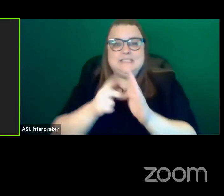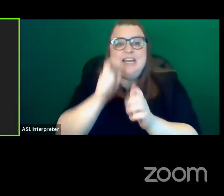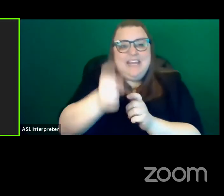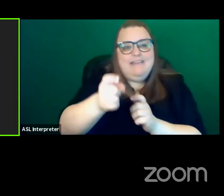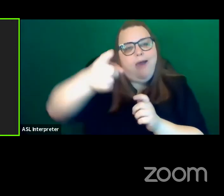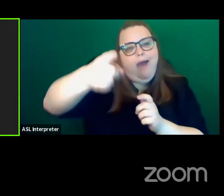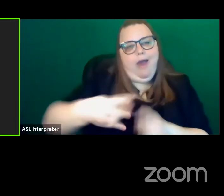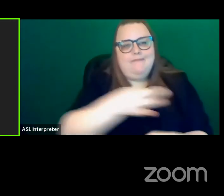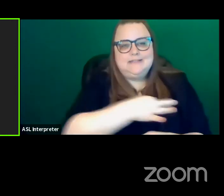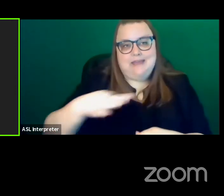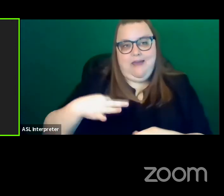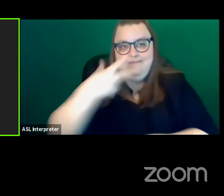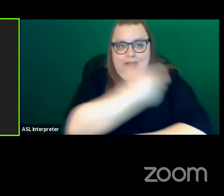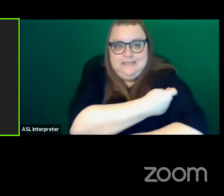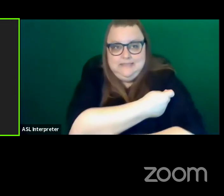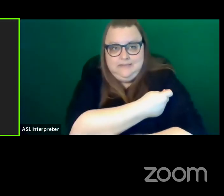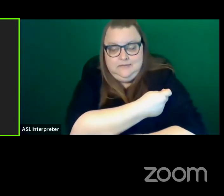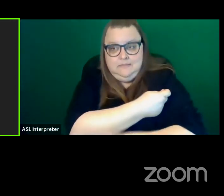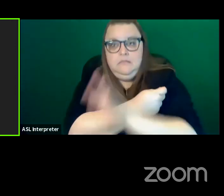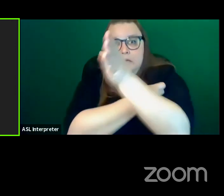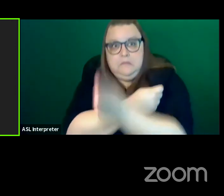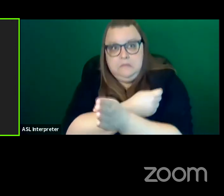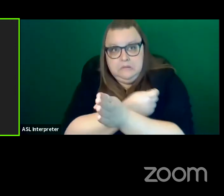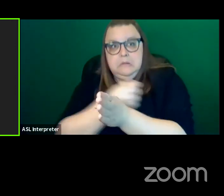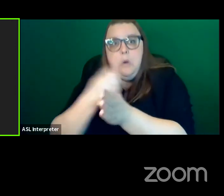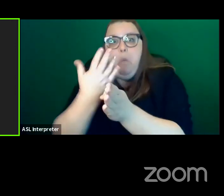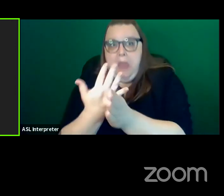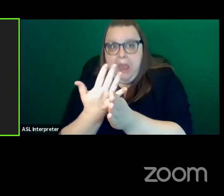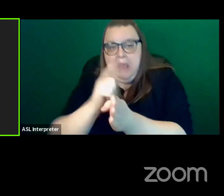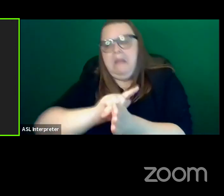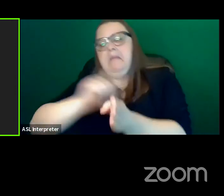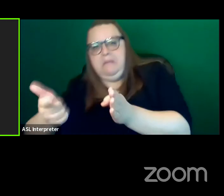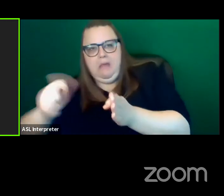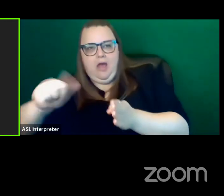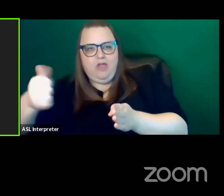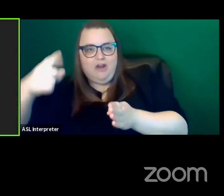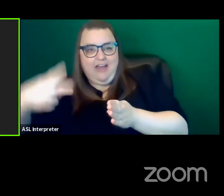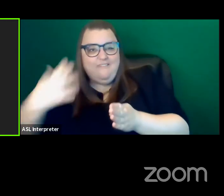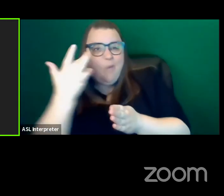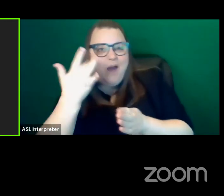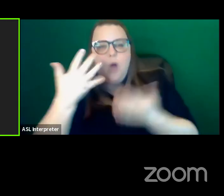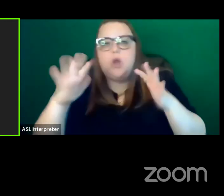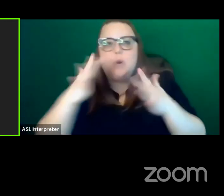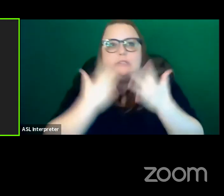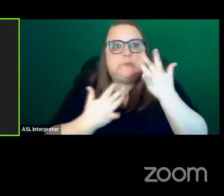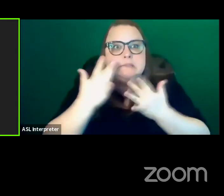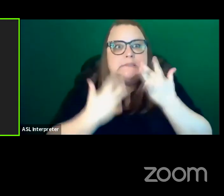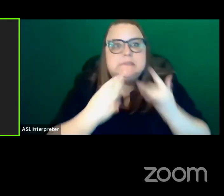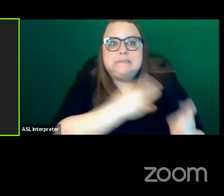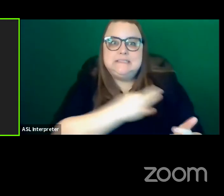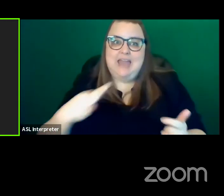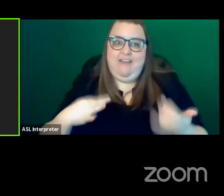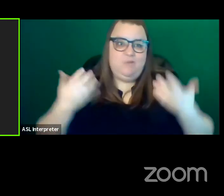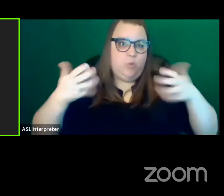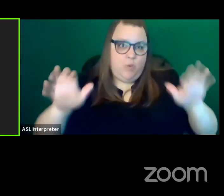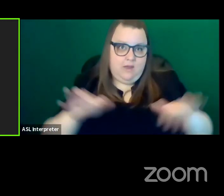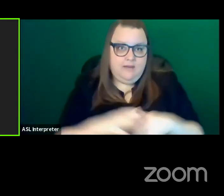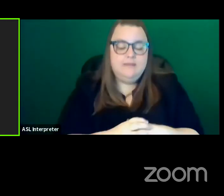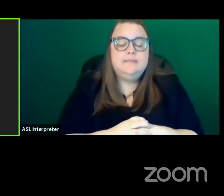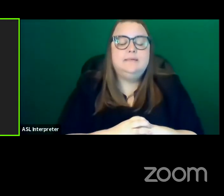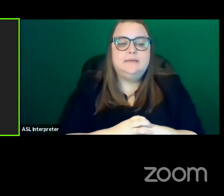time in order to not create a potential staffing shortage. The COVID-19 vaccines will not